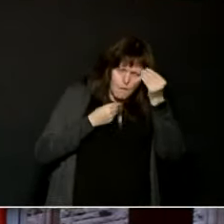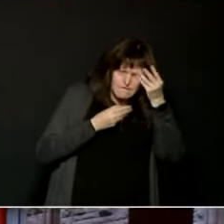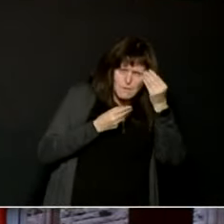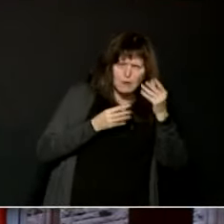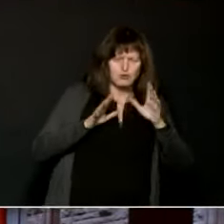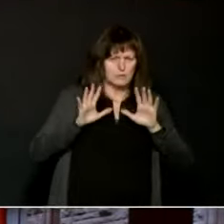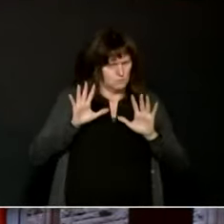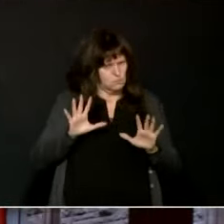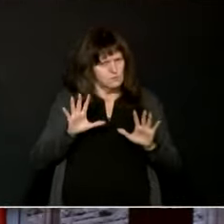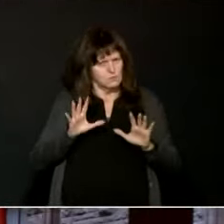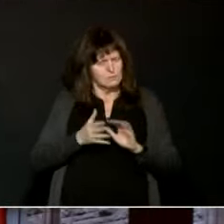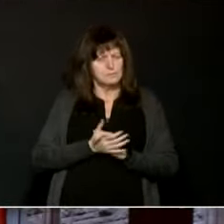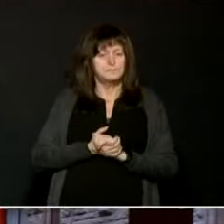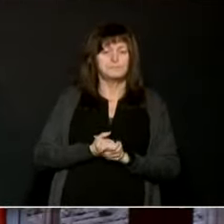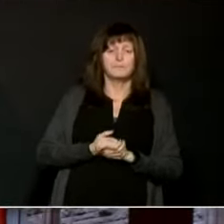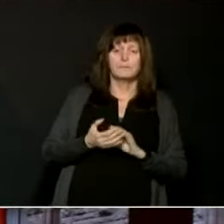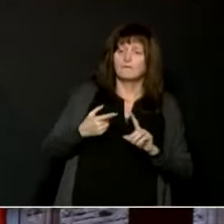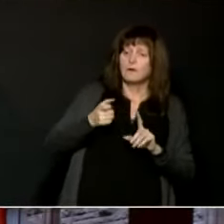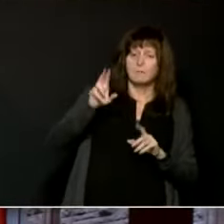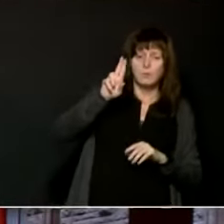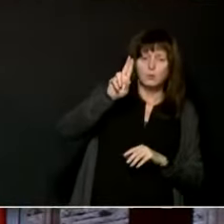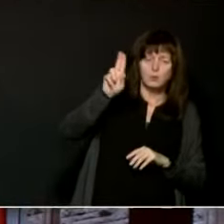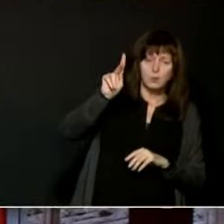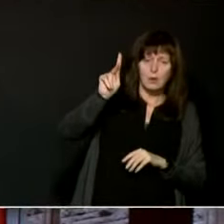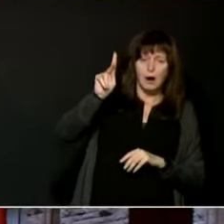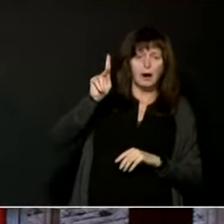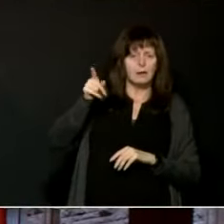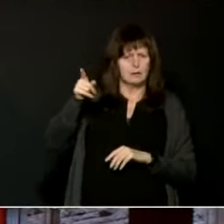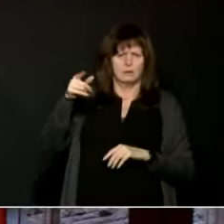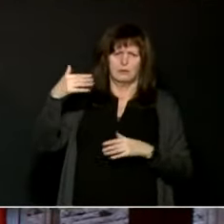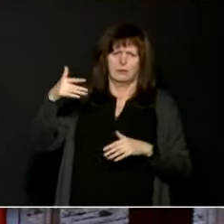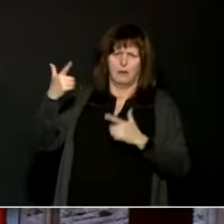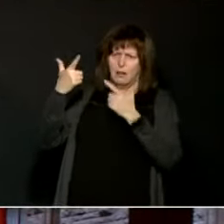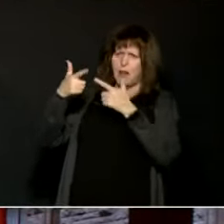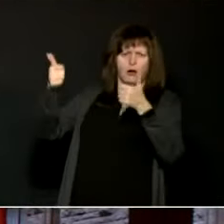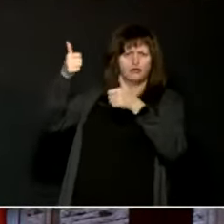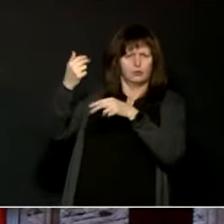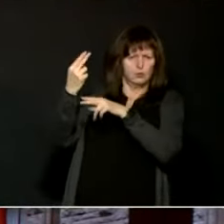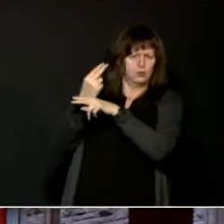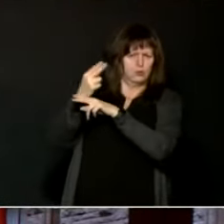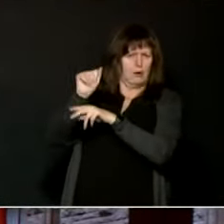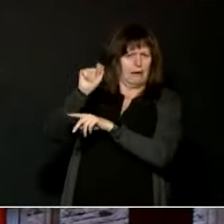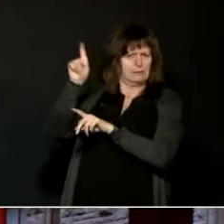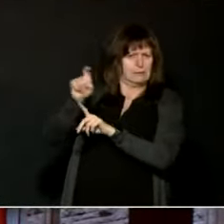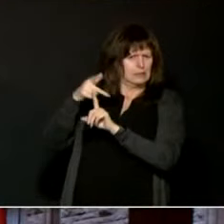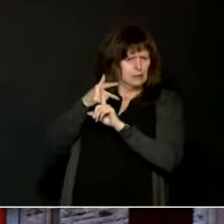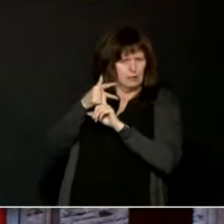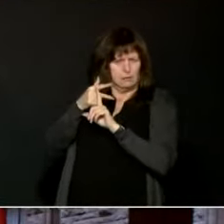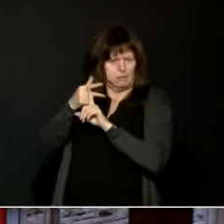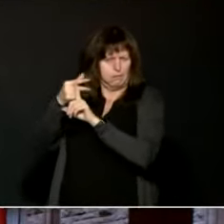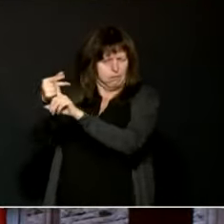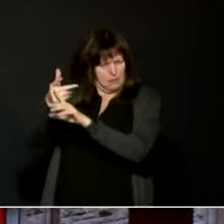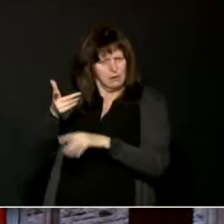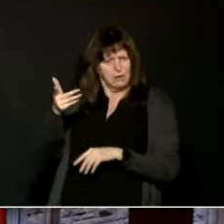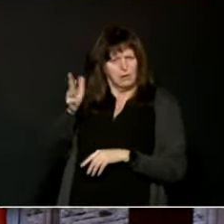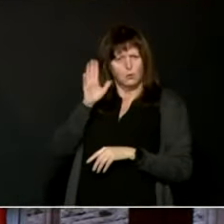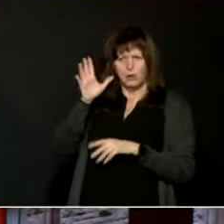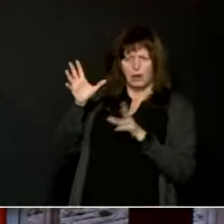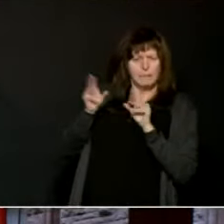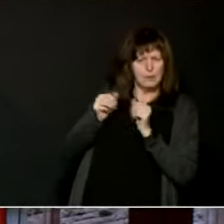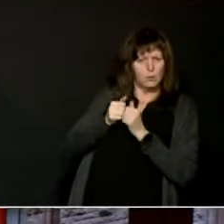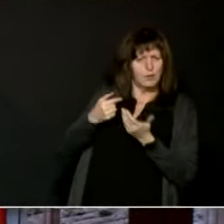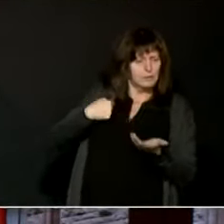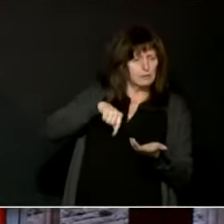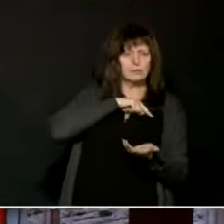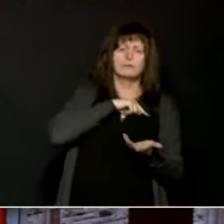from the UK, which is one of the largest users of it, and they're meeting with our officials sometimes a bit last night and today, and we